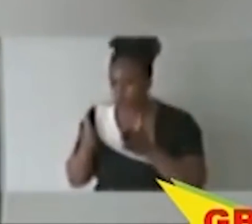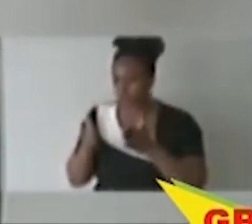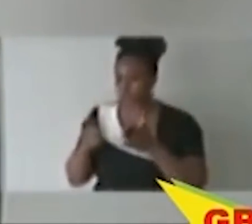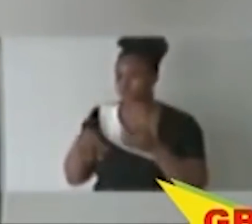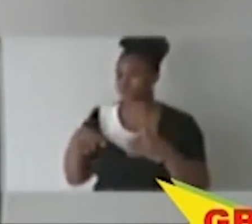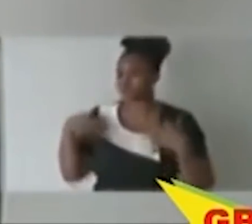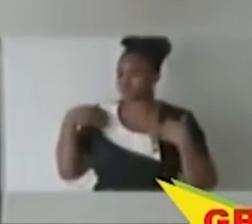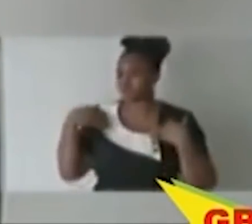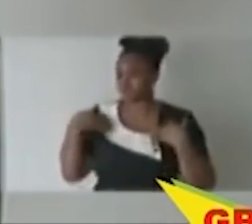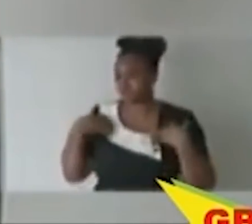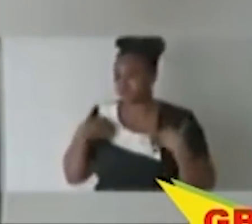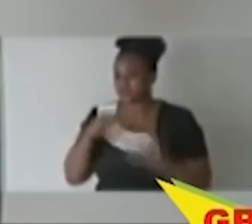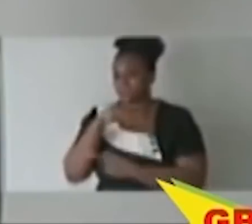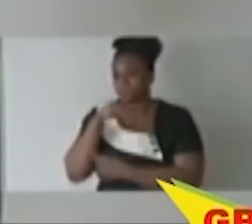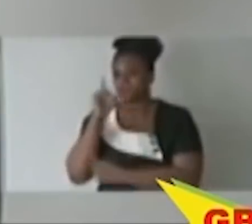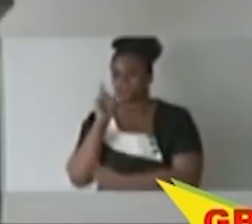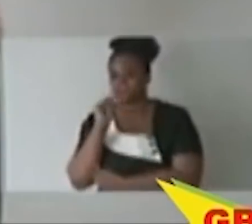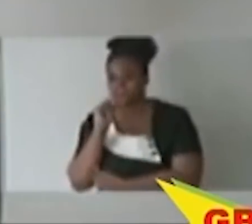Poultry,